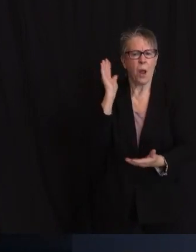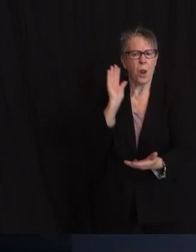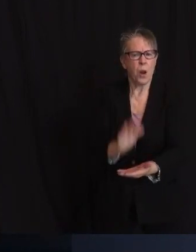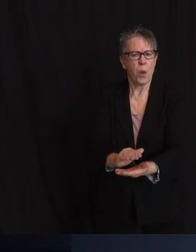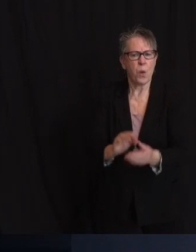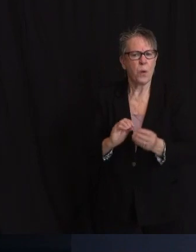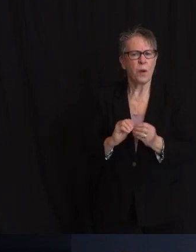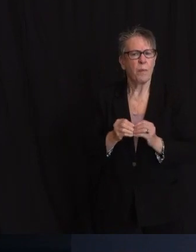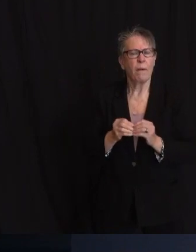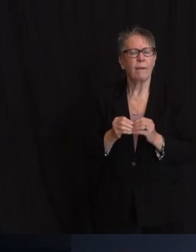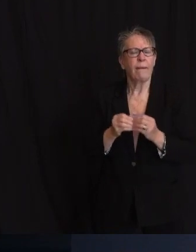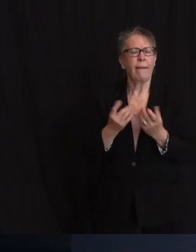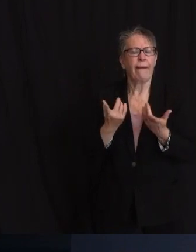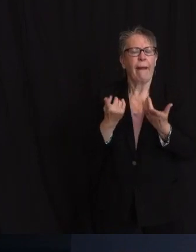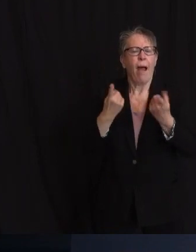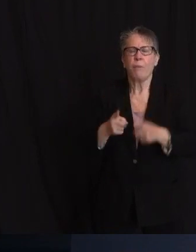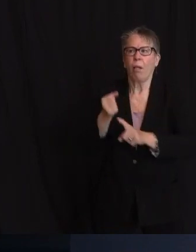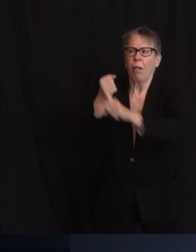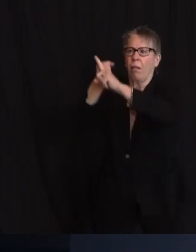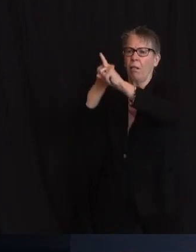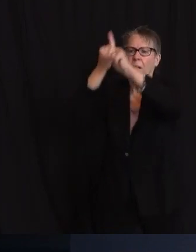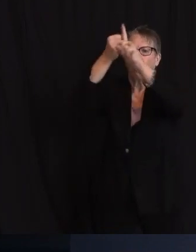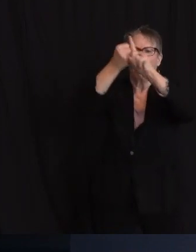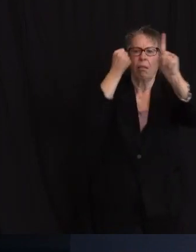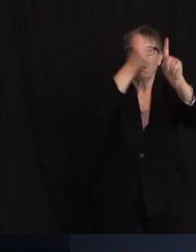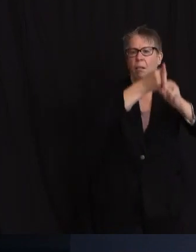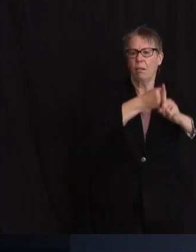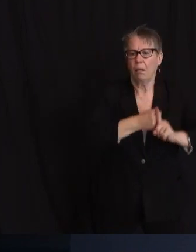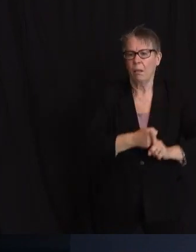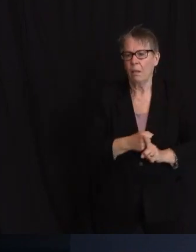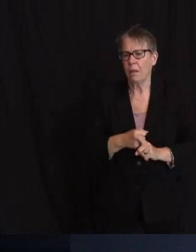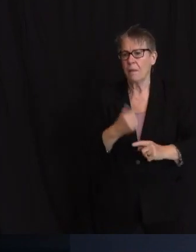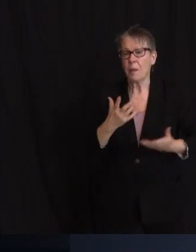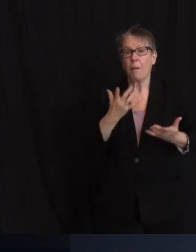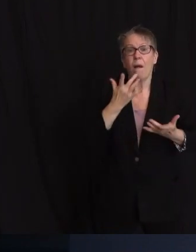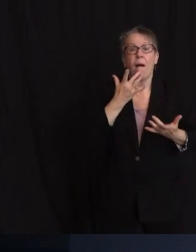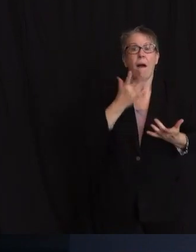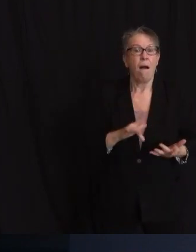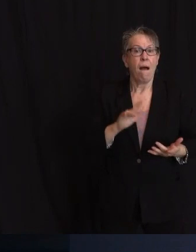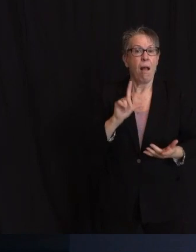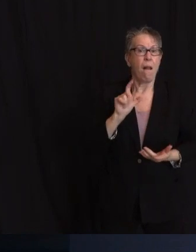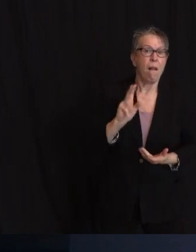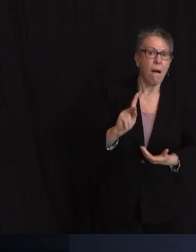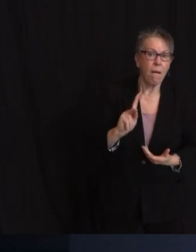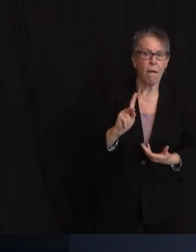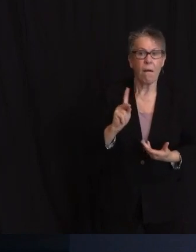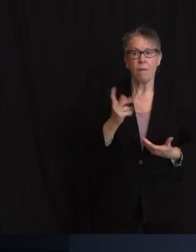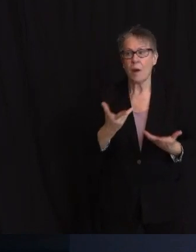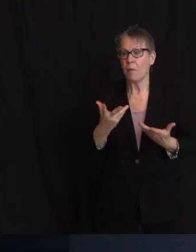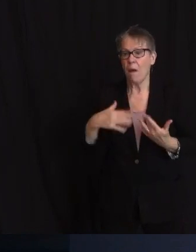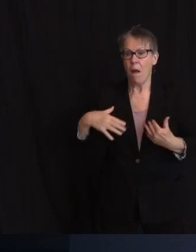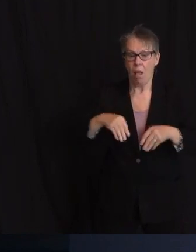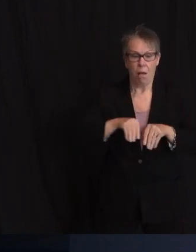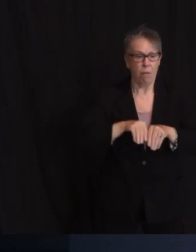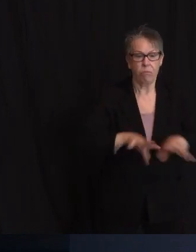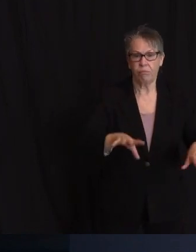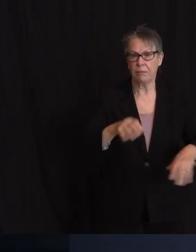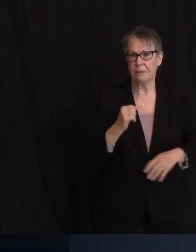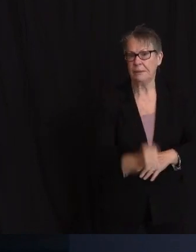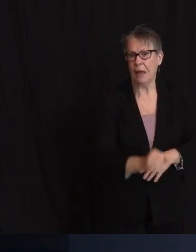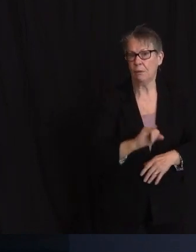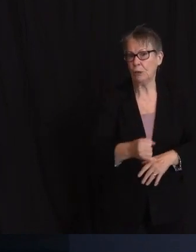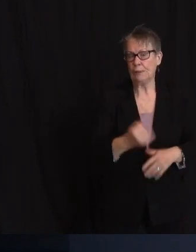from luck as to whether it gets exposed to infection control to all these different things that can come into play. But exactly why Vineland versus the others, no, I